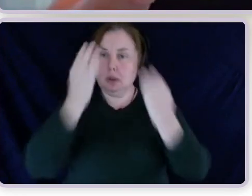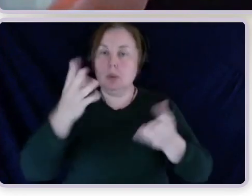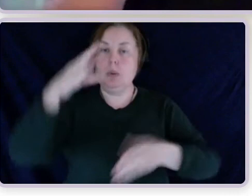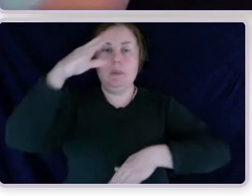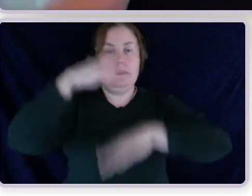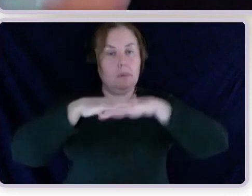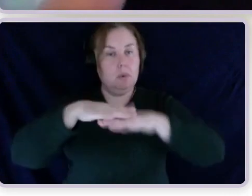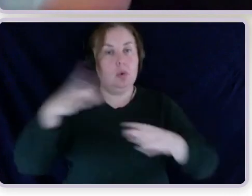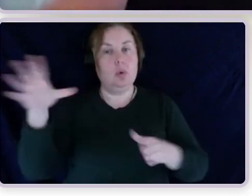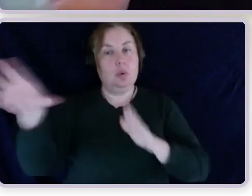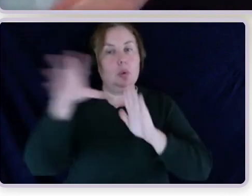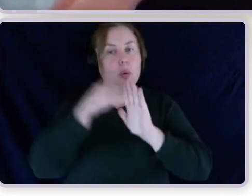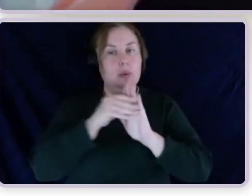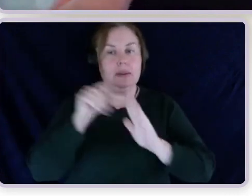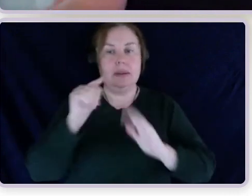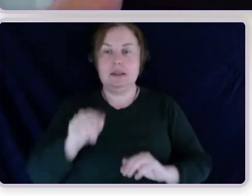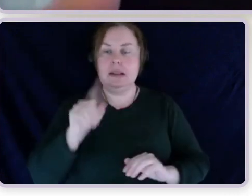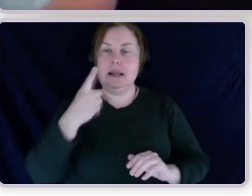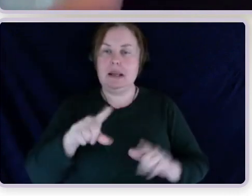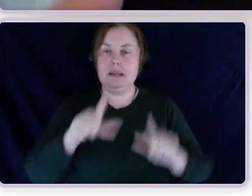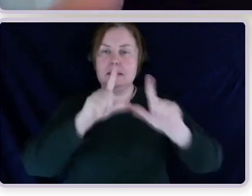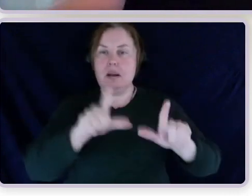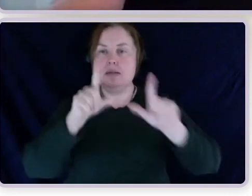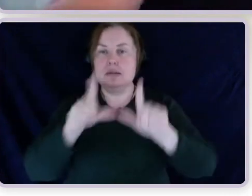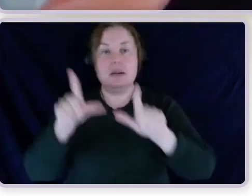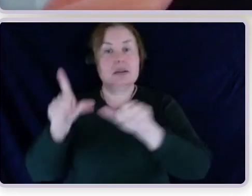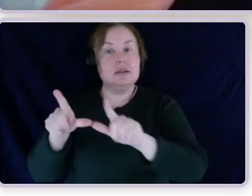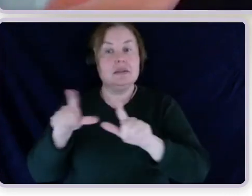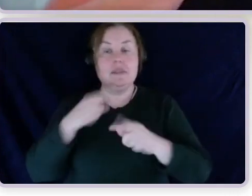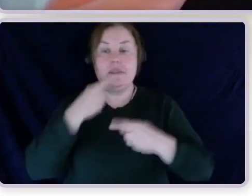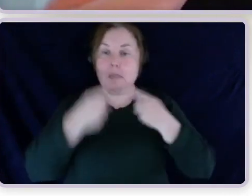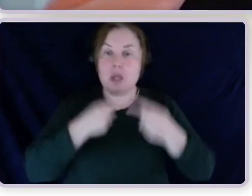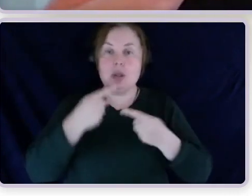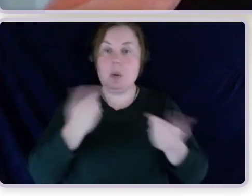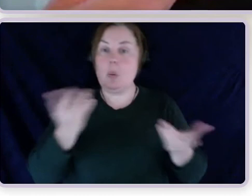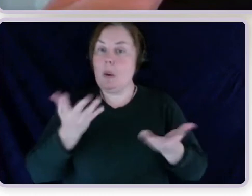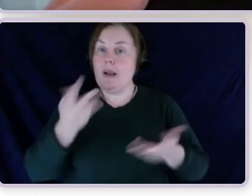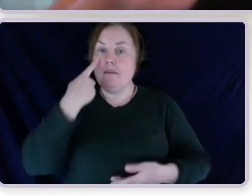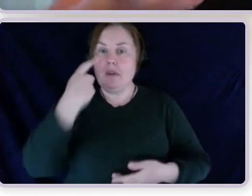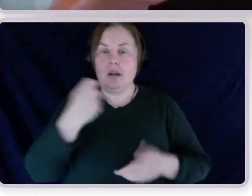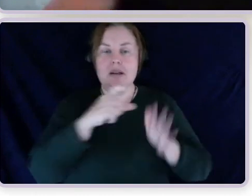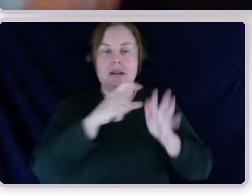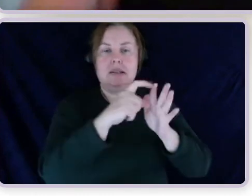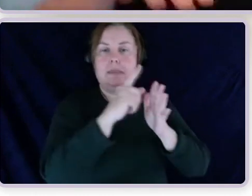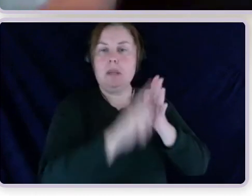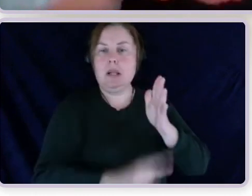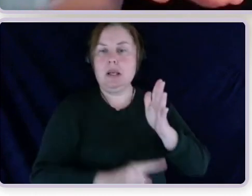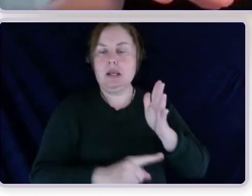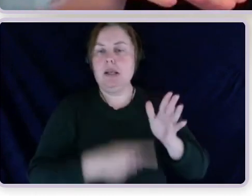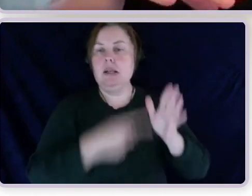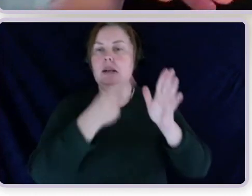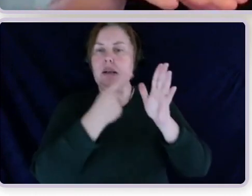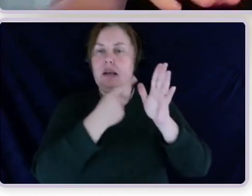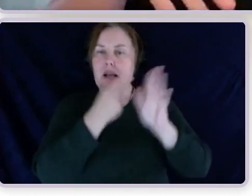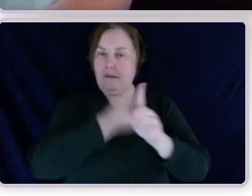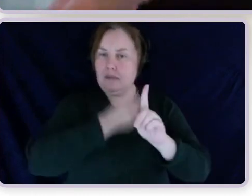associated with it, will be available on the Diary website at a later date for you to look at, as well as all